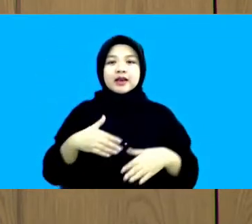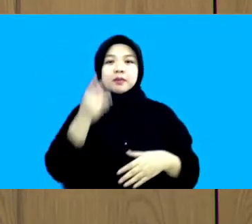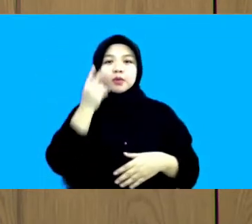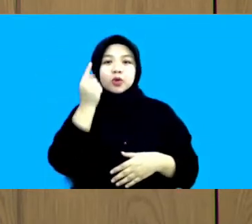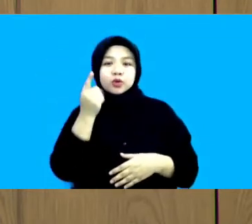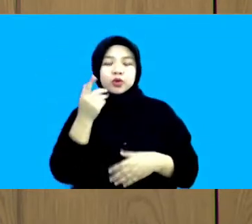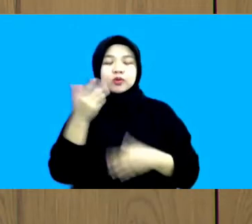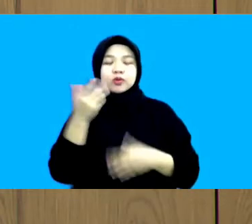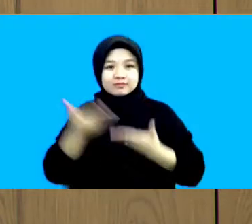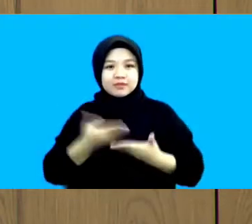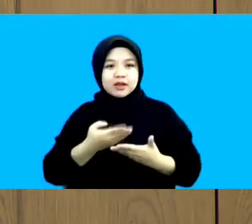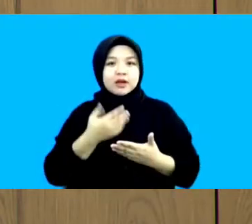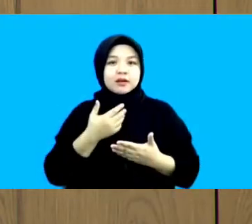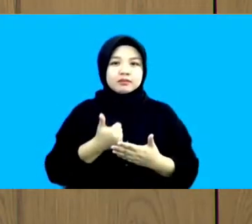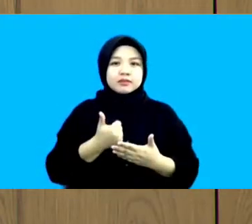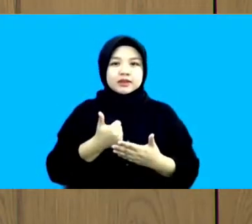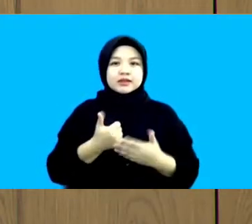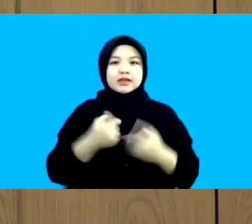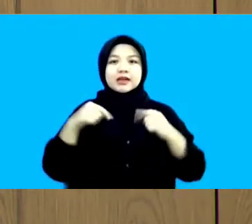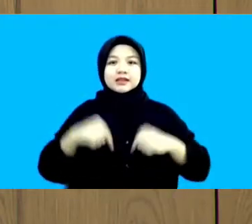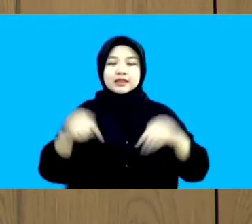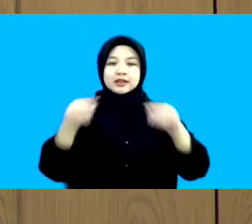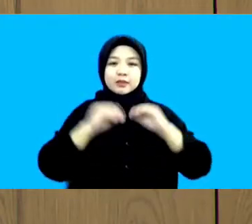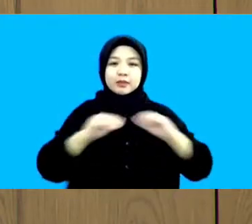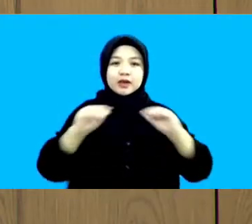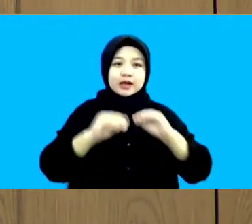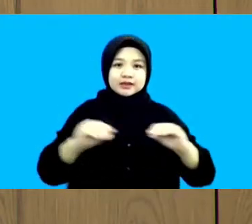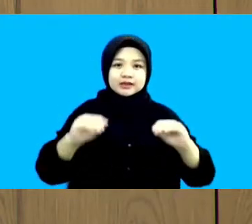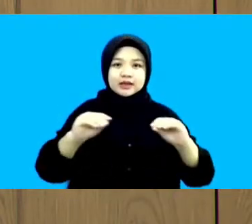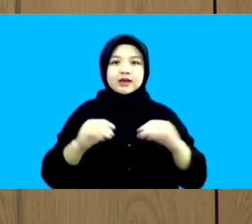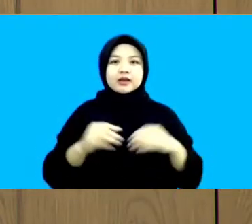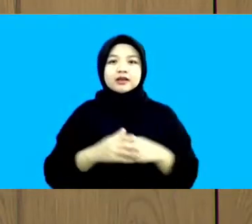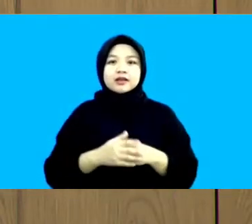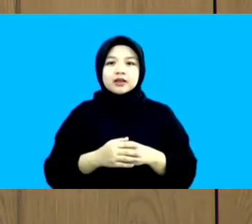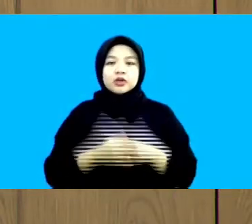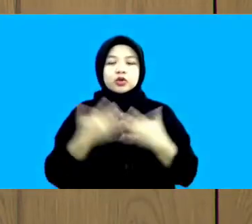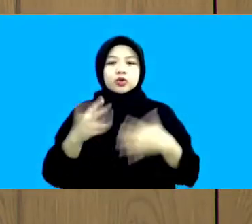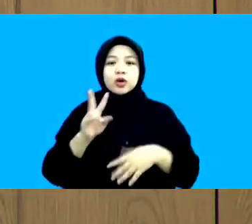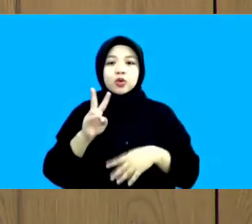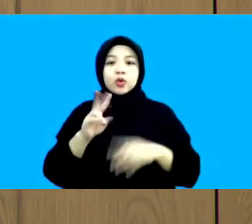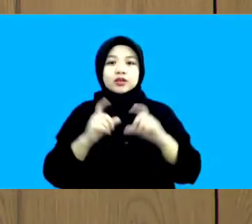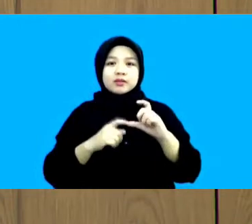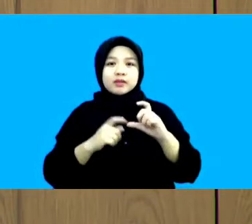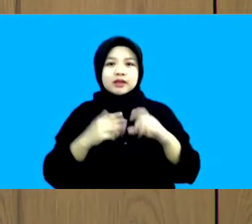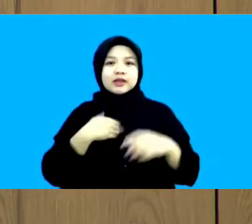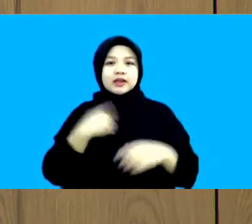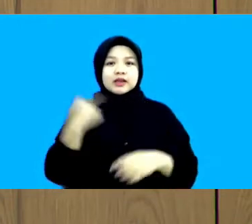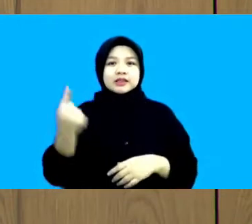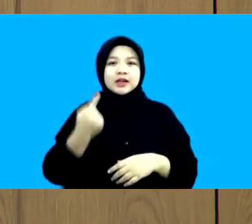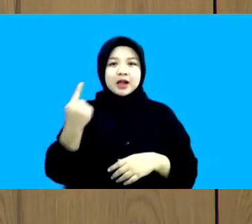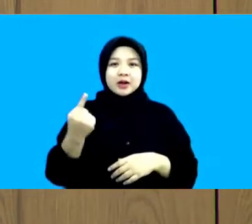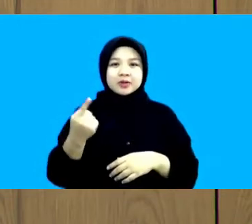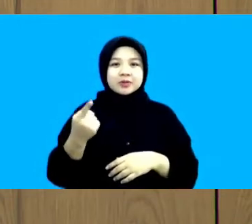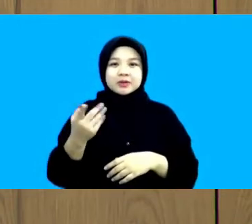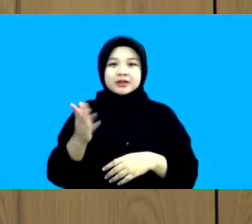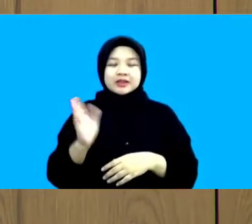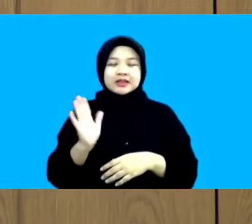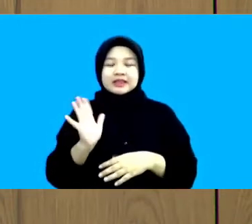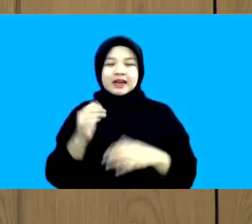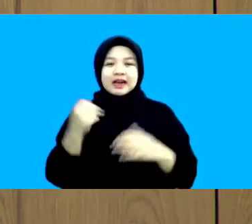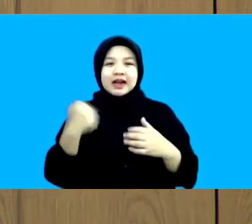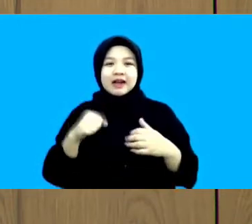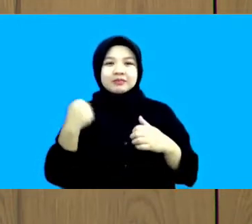claim that I'm still a teacher. Although in the last 2 semesters, I guess I was always declining his appointment of teaching, so I'm